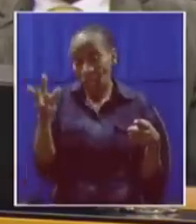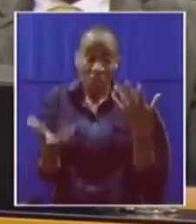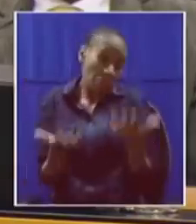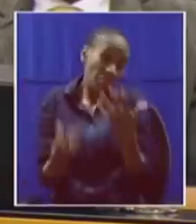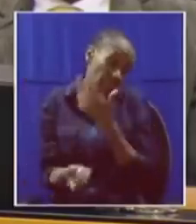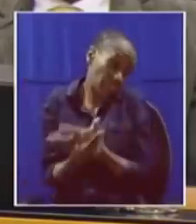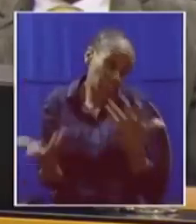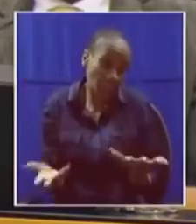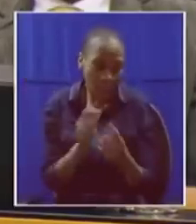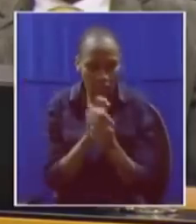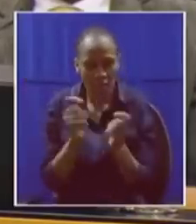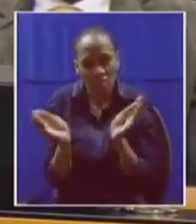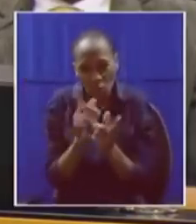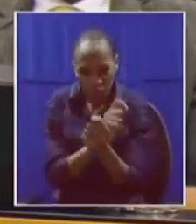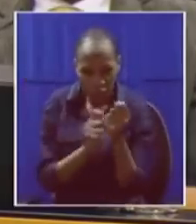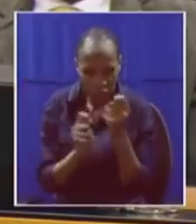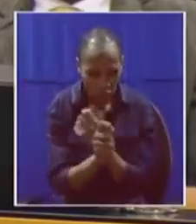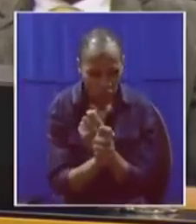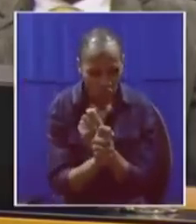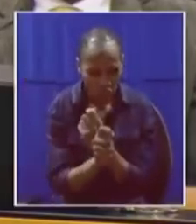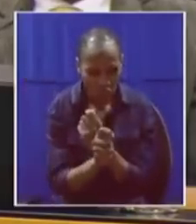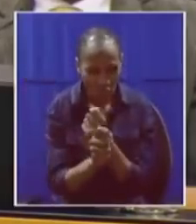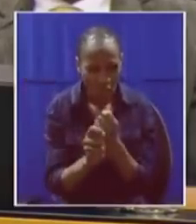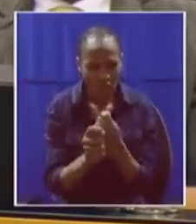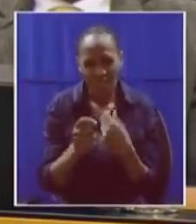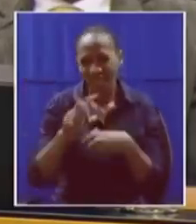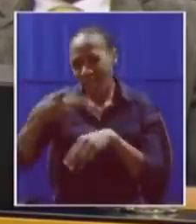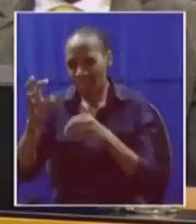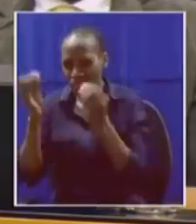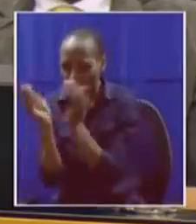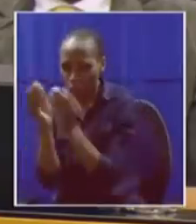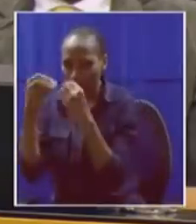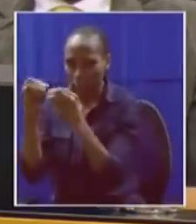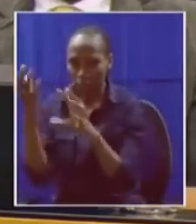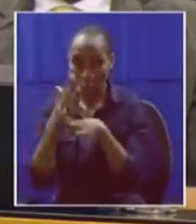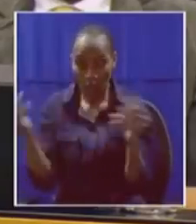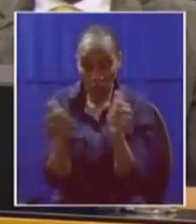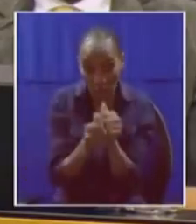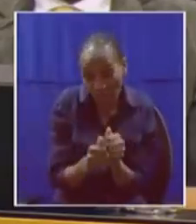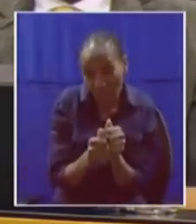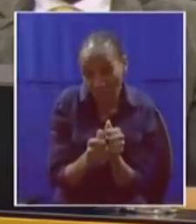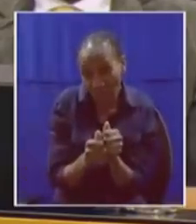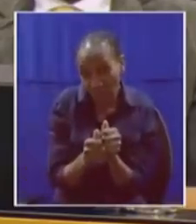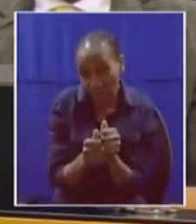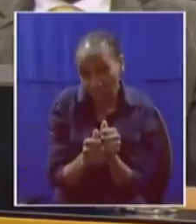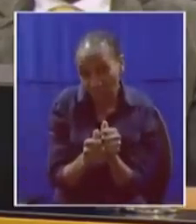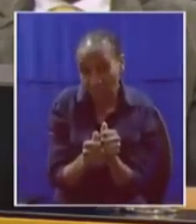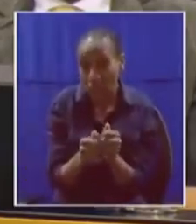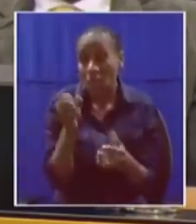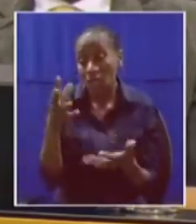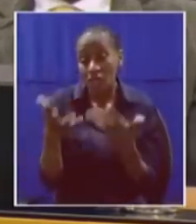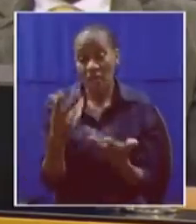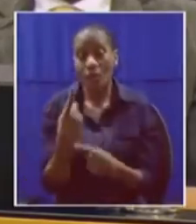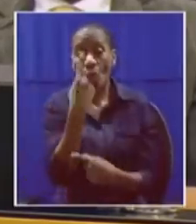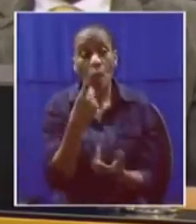just transition should not just be cooperatives and reskilling in areas. Because if you close Hendrina Power